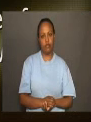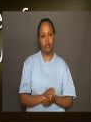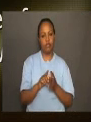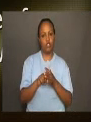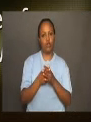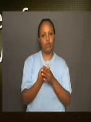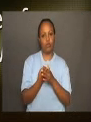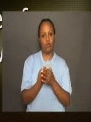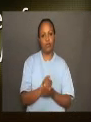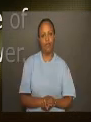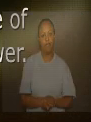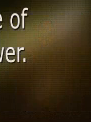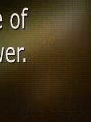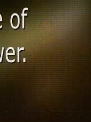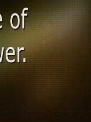Begin.